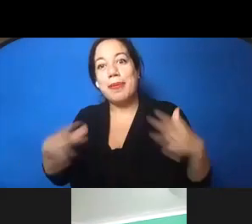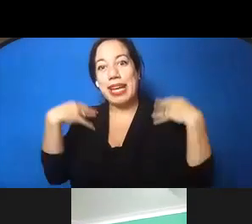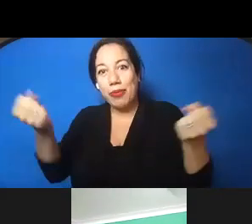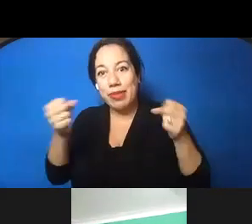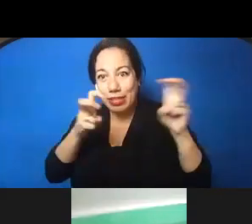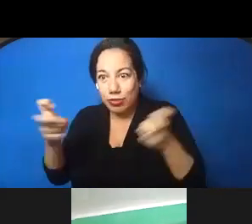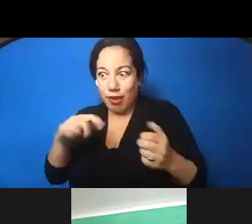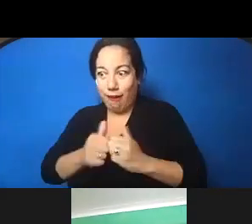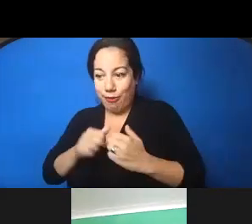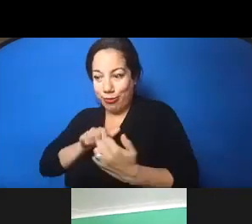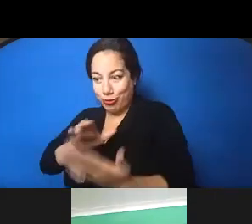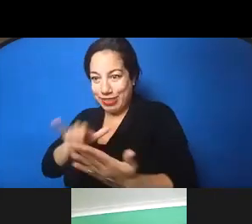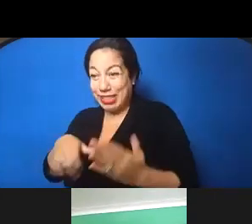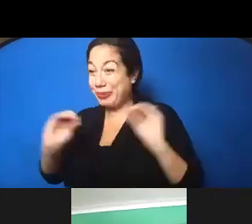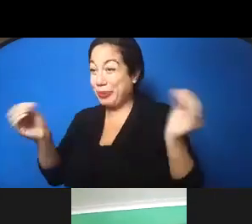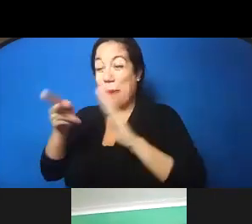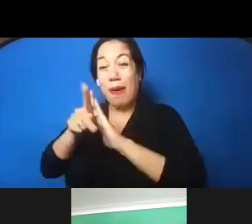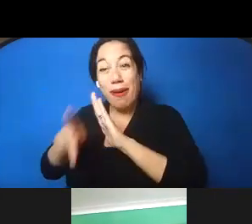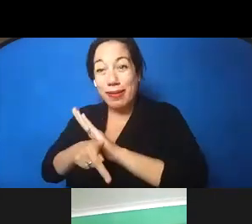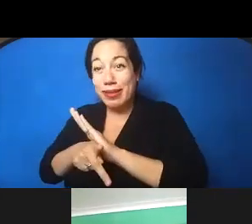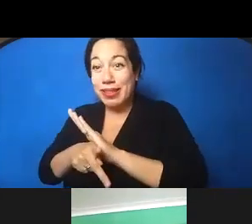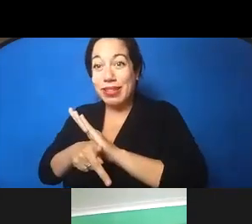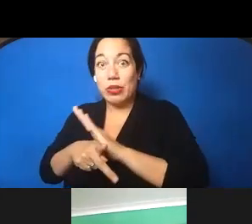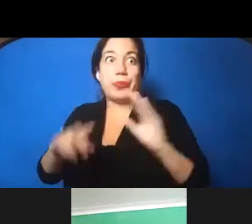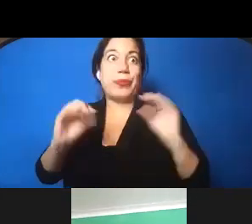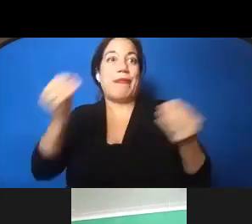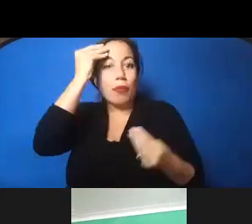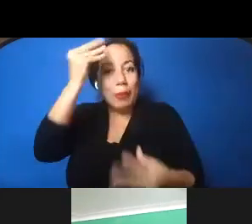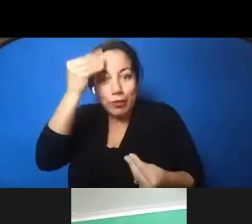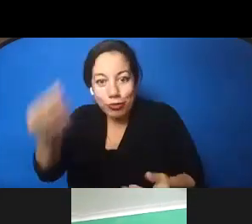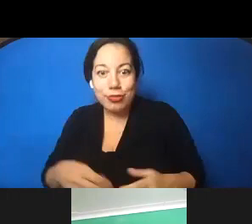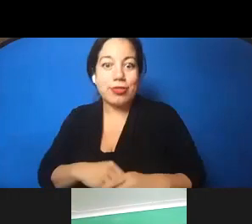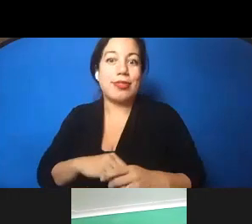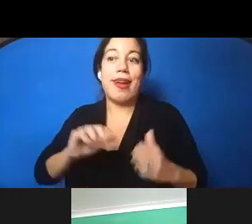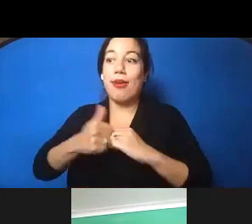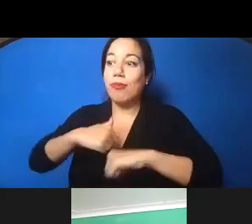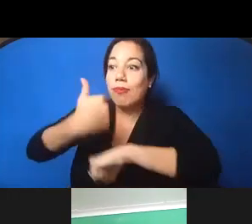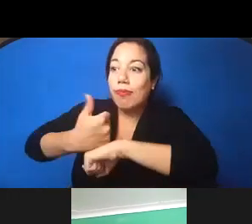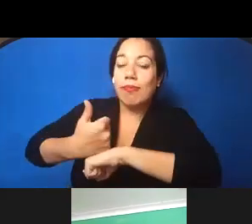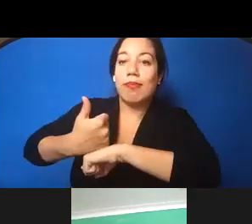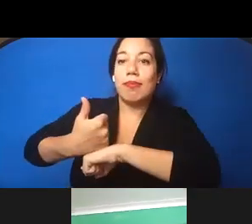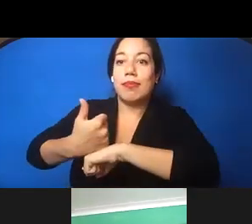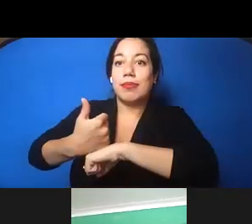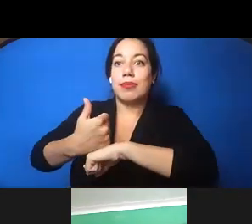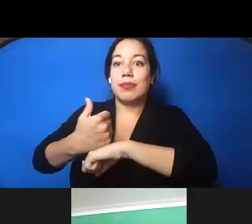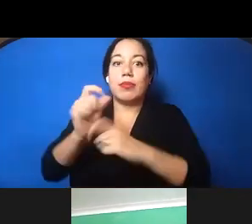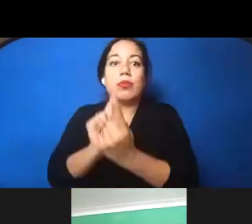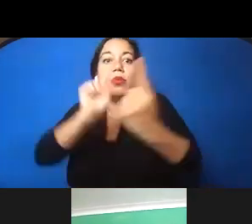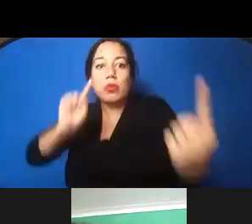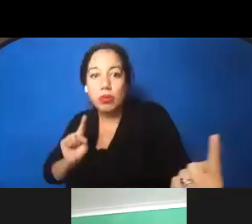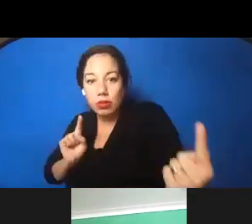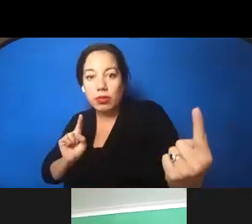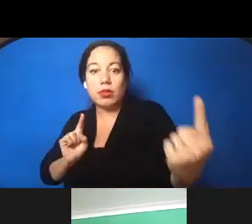Because we don't have a policy, we don't have a legislation that will be able to guide. How do you enforce the social distancing? How do you